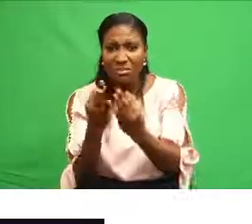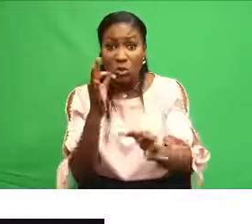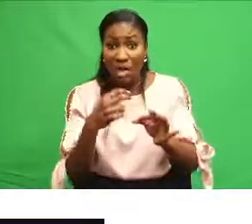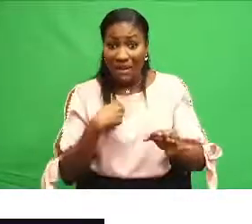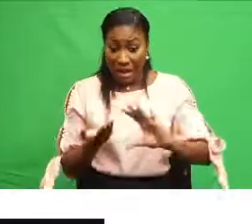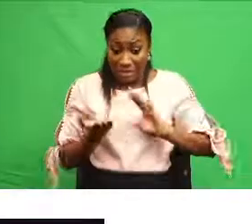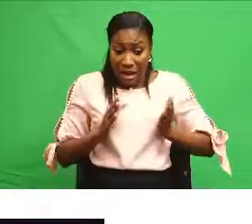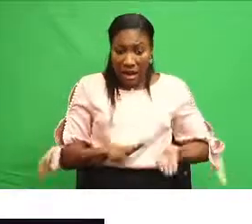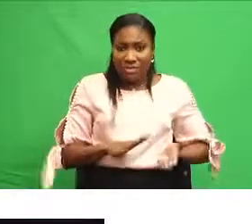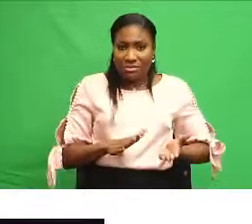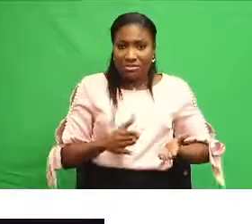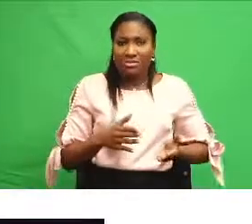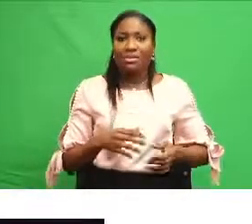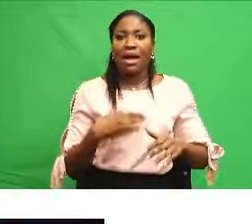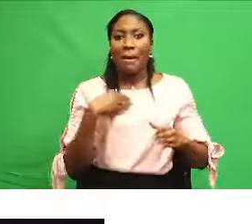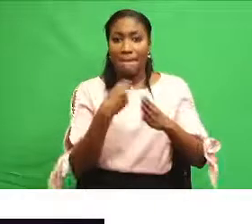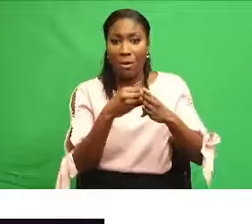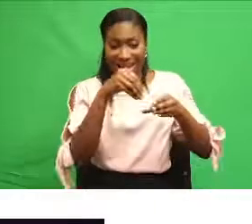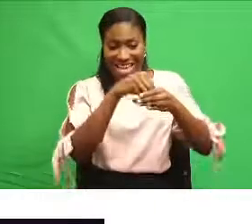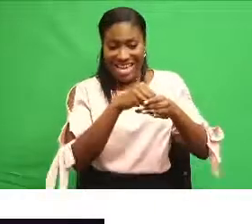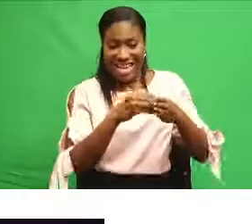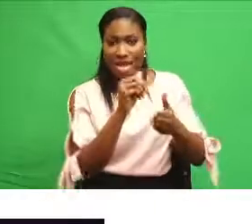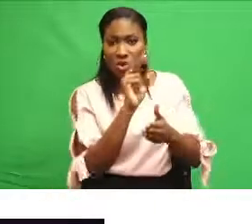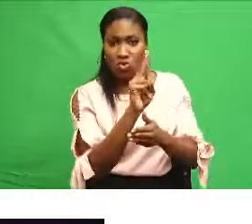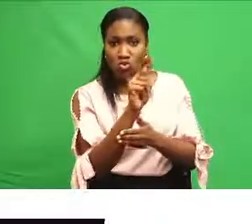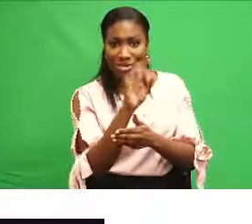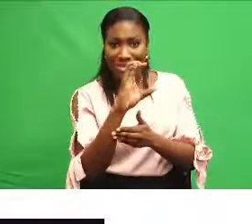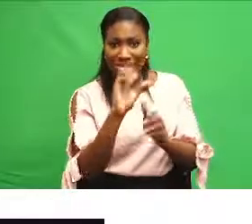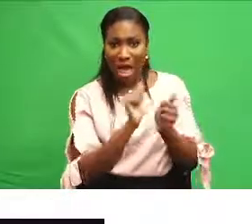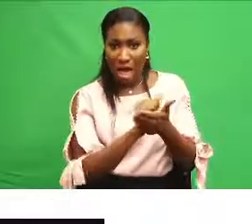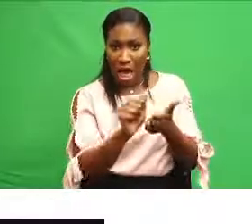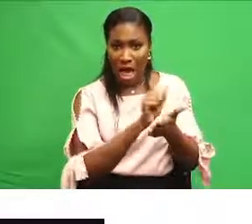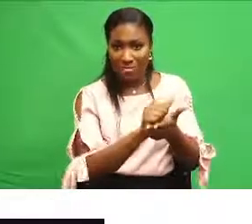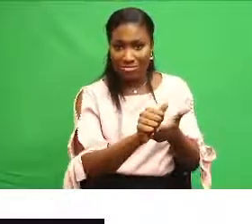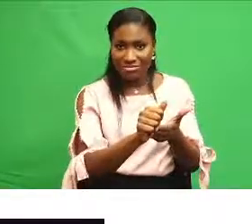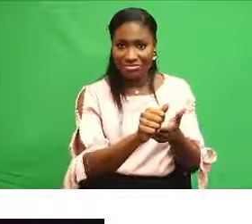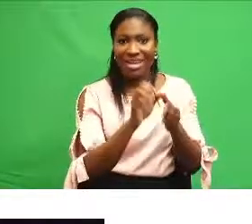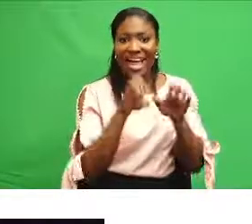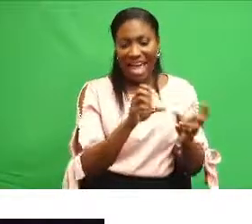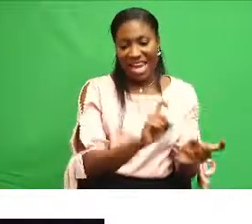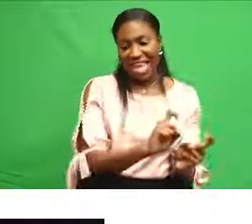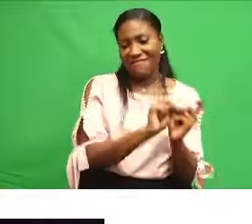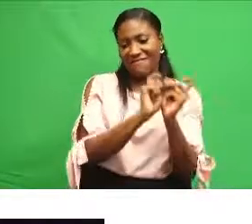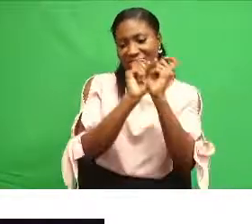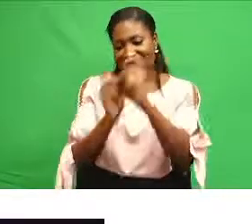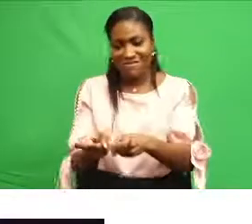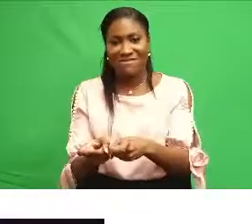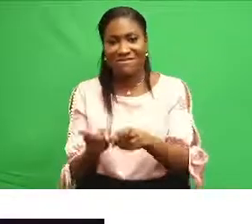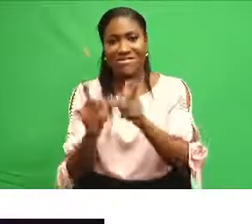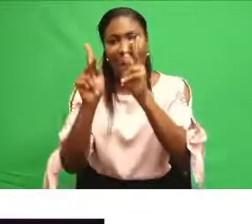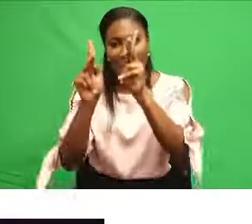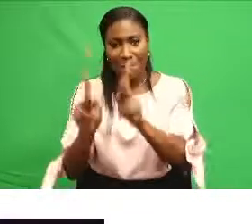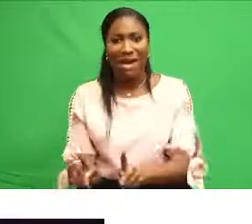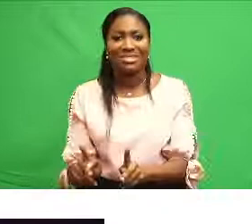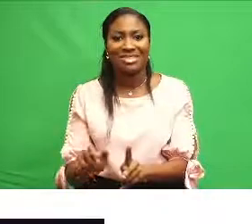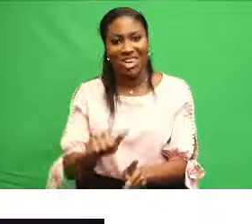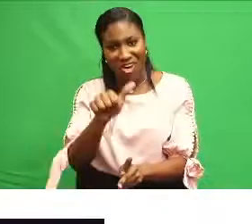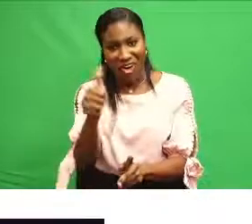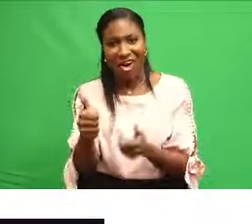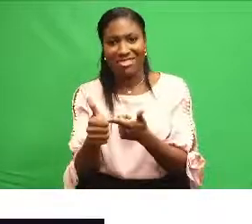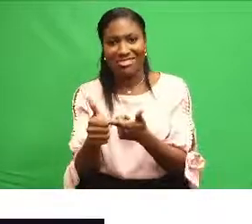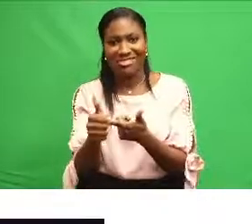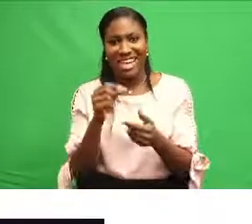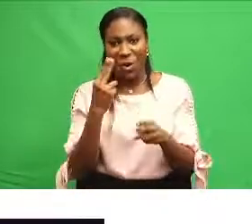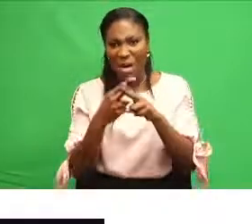pass to the beneficiary without the need for a will. It will go directly to the person or persons that